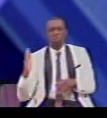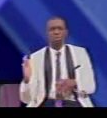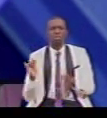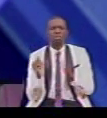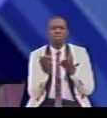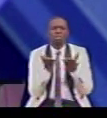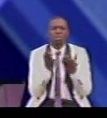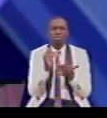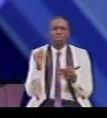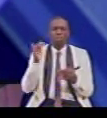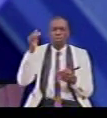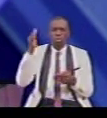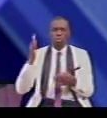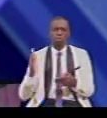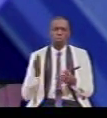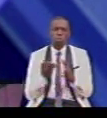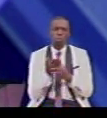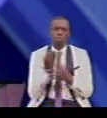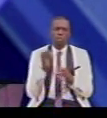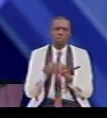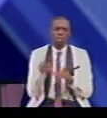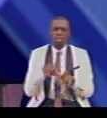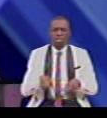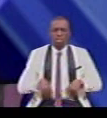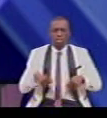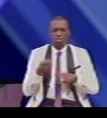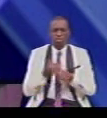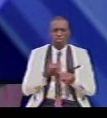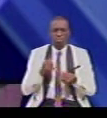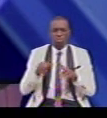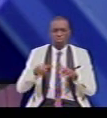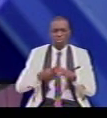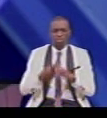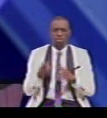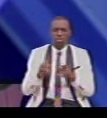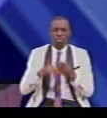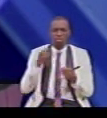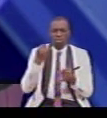lives from the onset that they give their lives to Christ